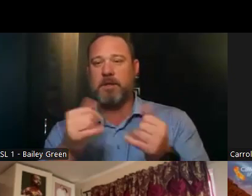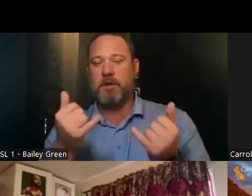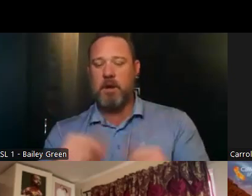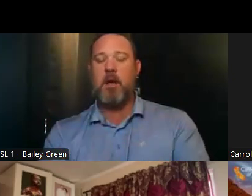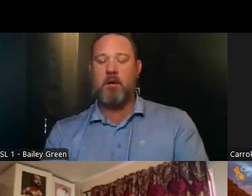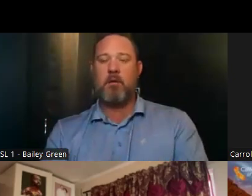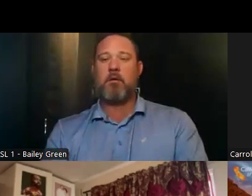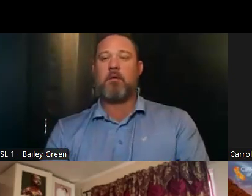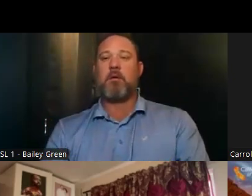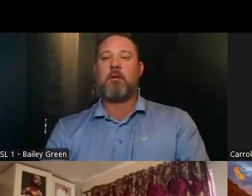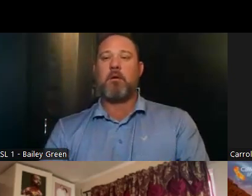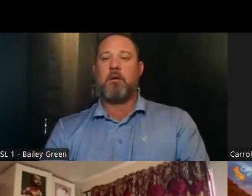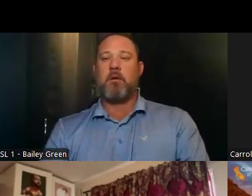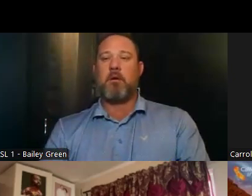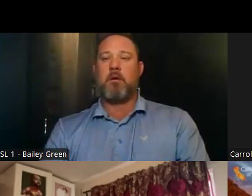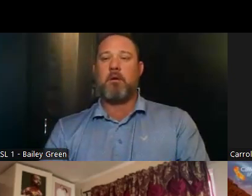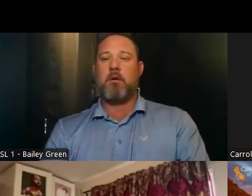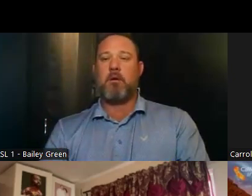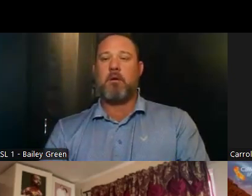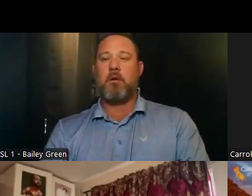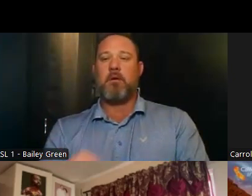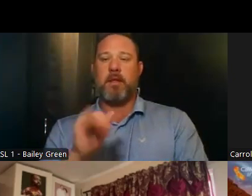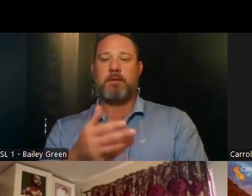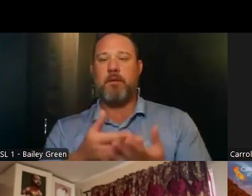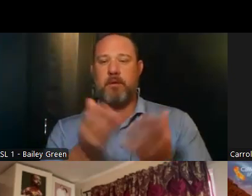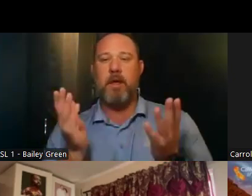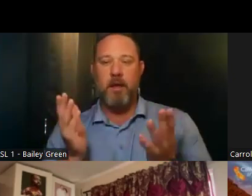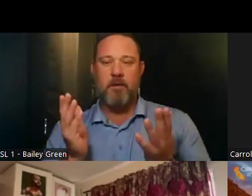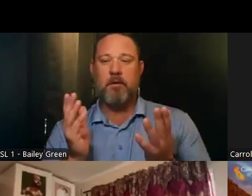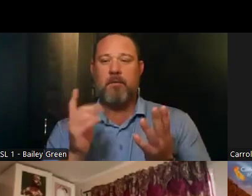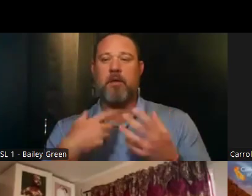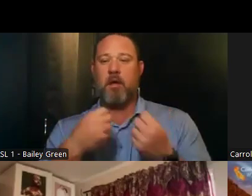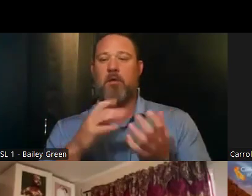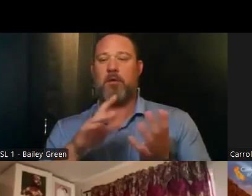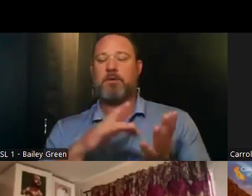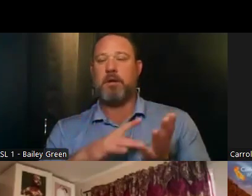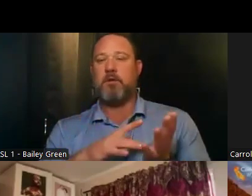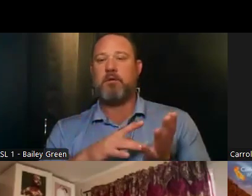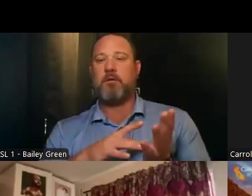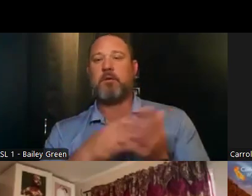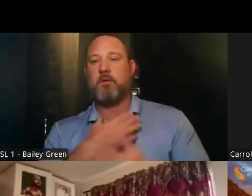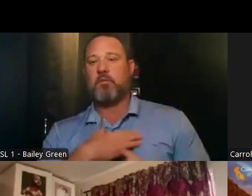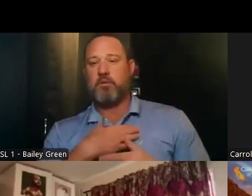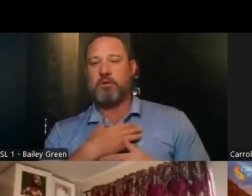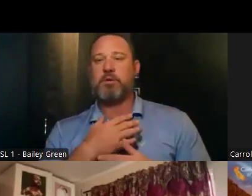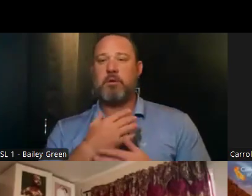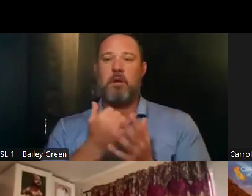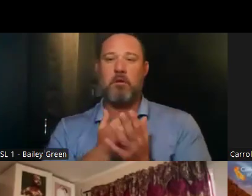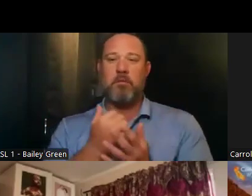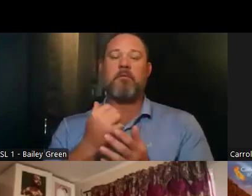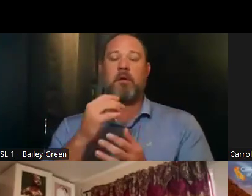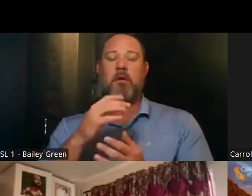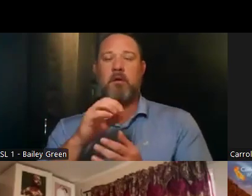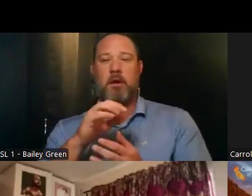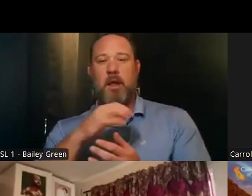I would just say that's a lay of the land in the health center world, and certainly appreciate the help that Justice and Aging can